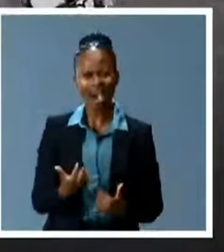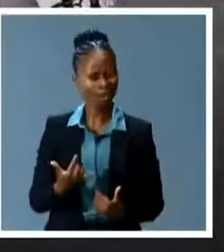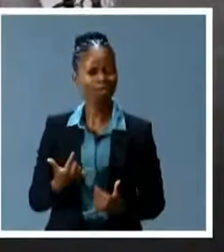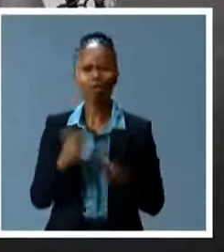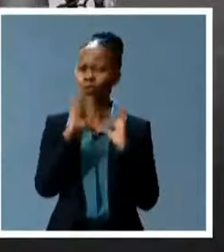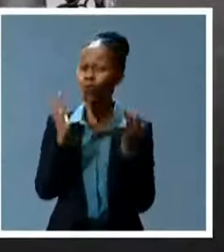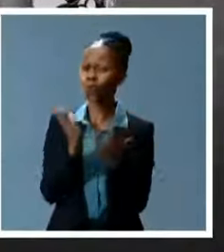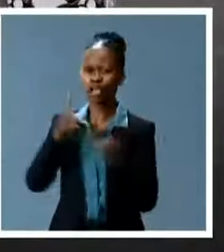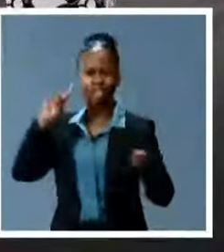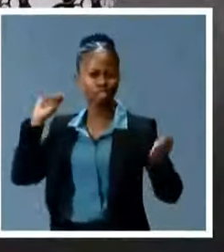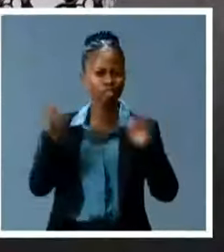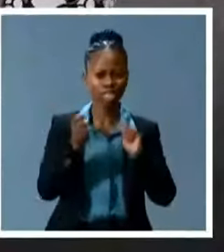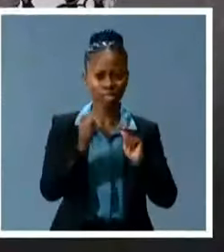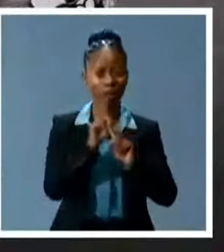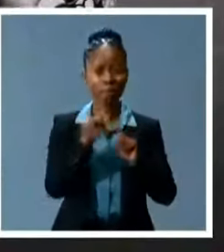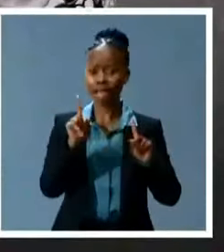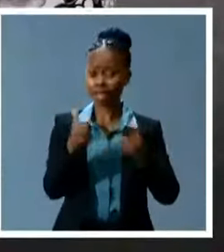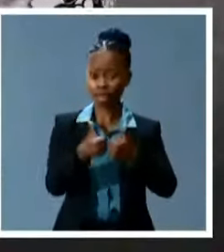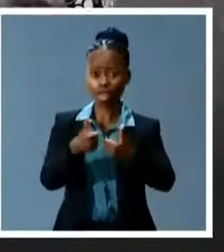not divide us so.